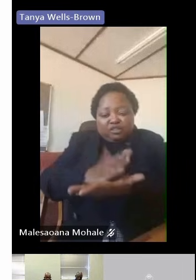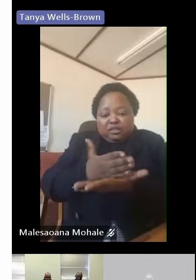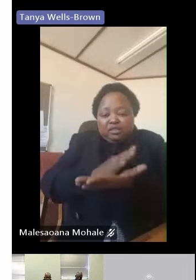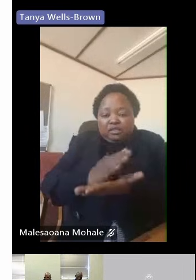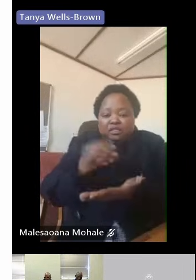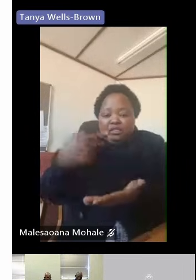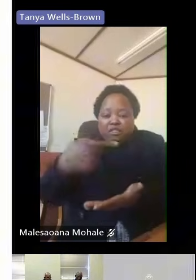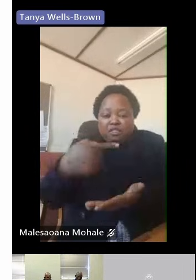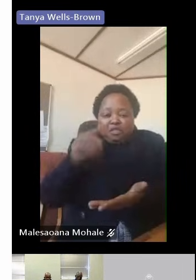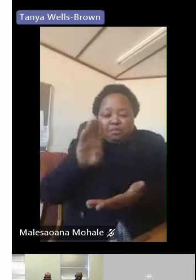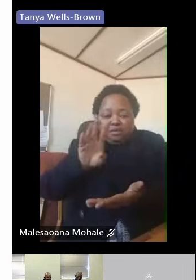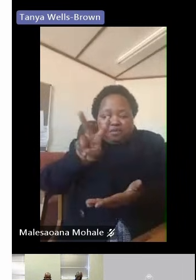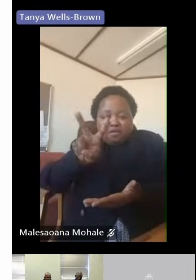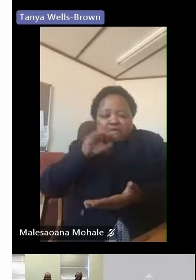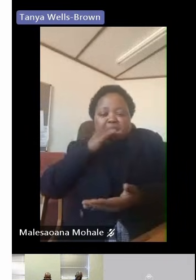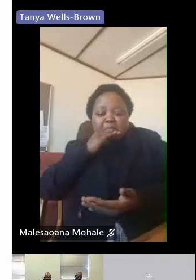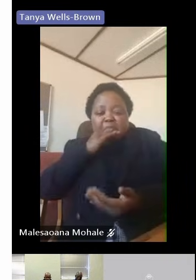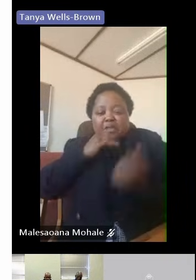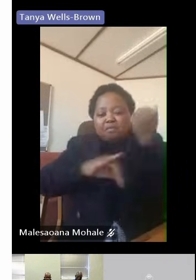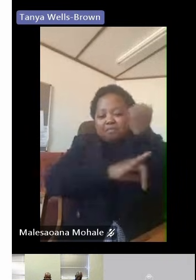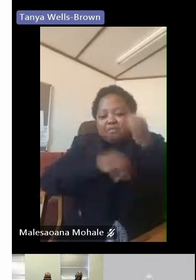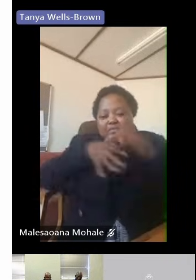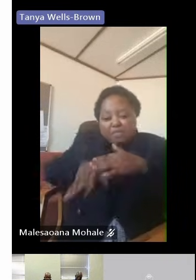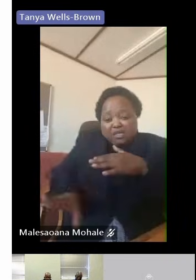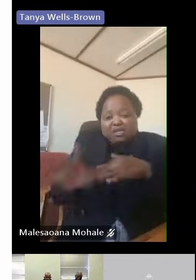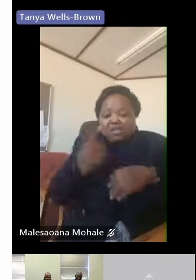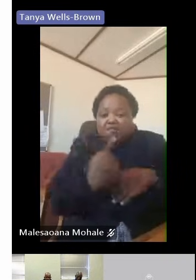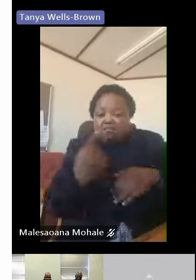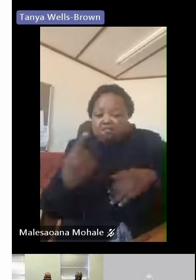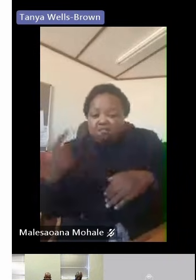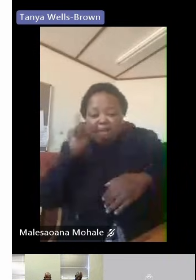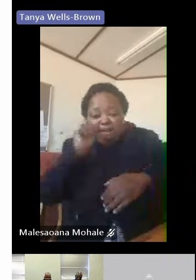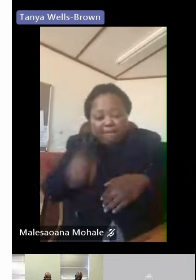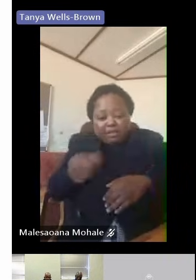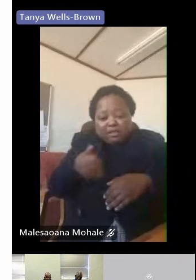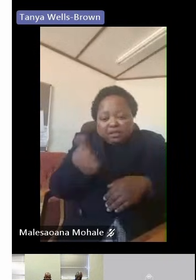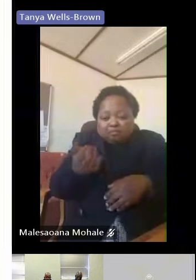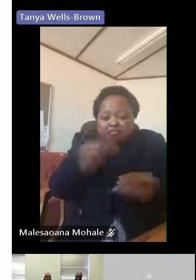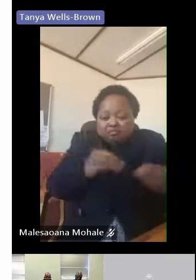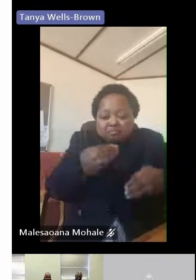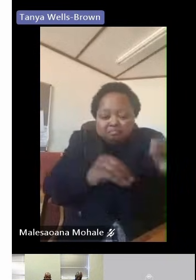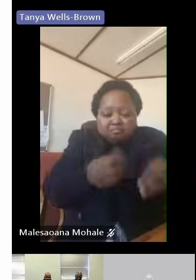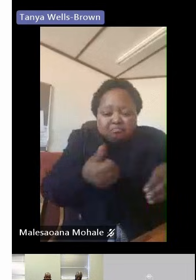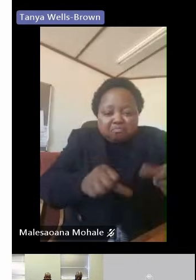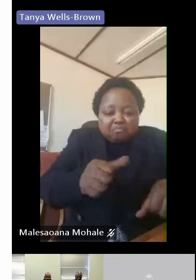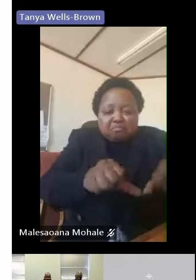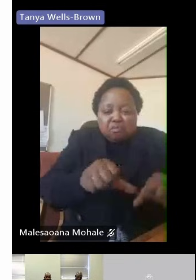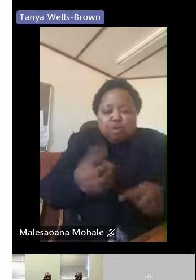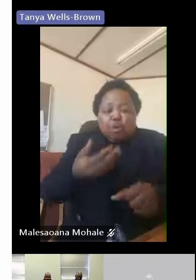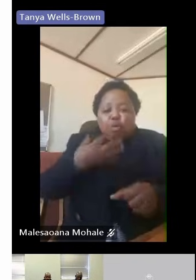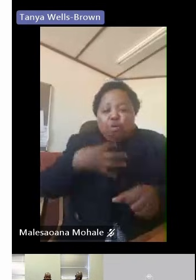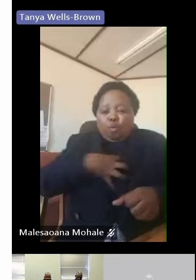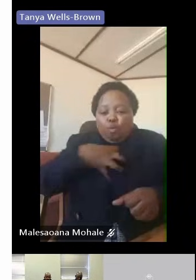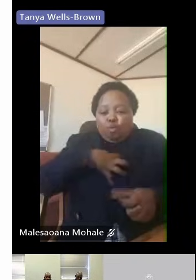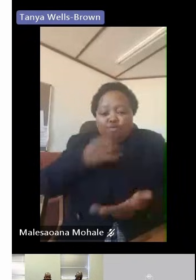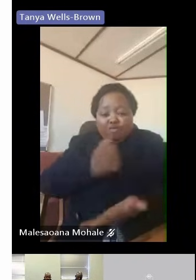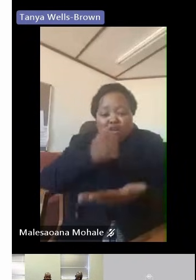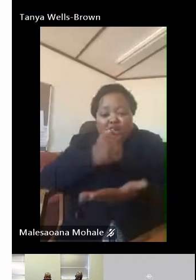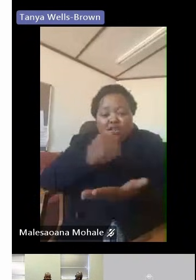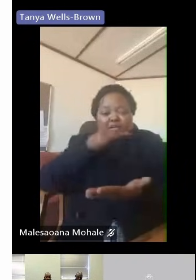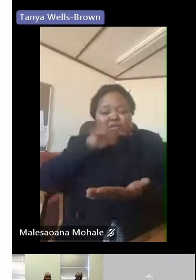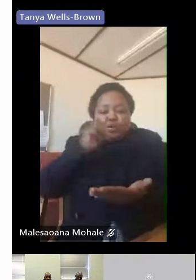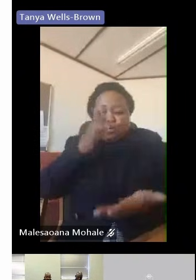to raise and spend its own funding against different mandates. That makes it really difficult to actually work together.